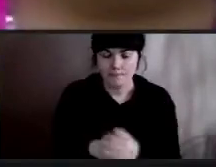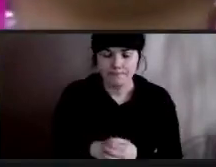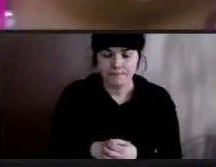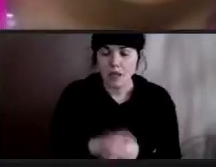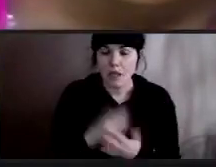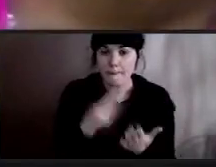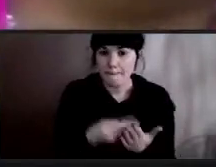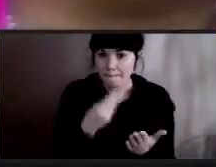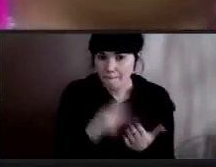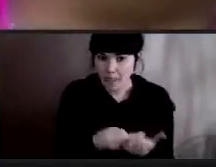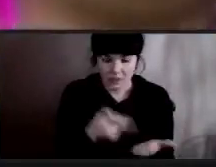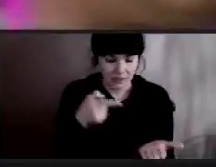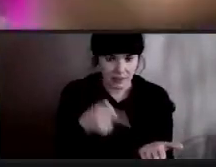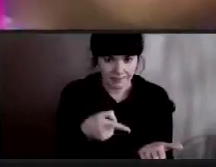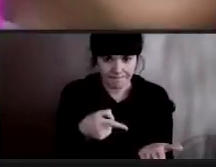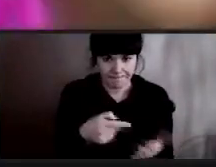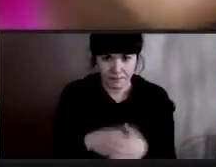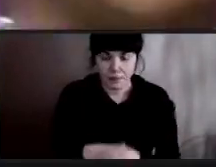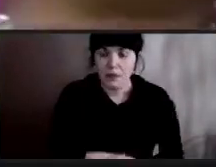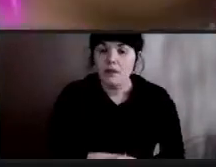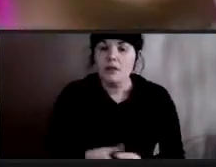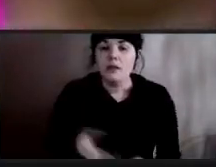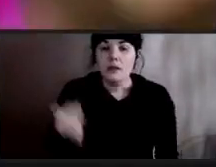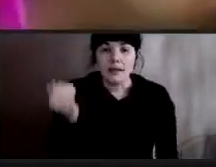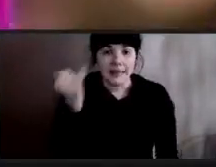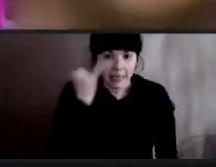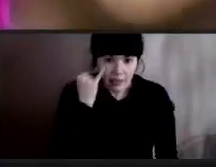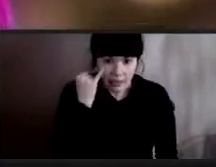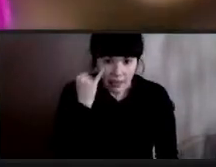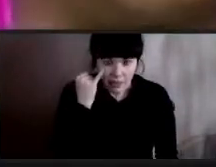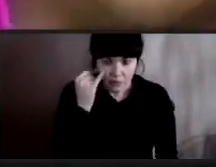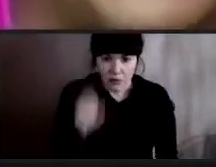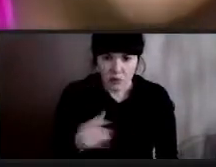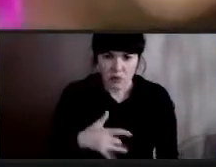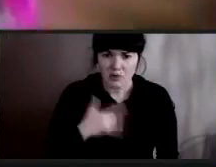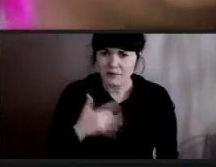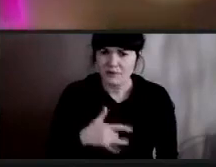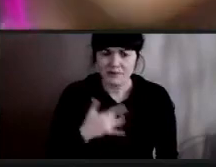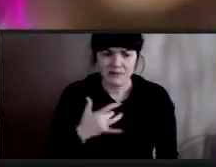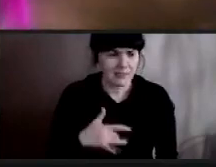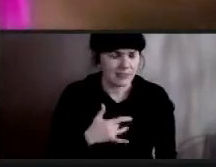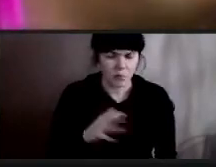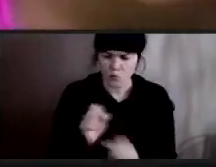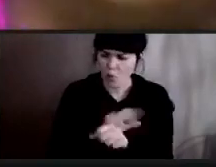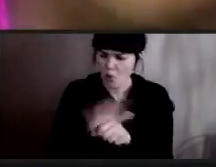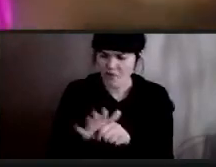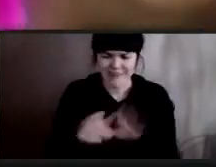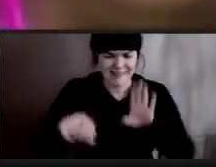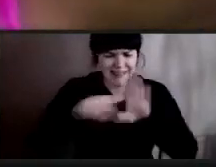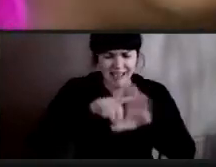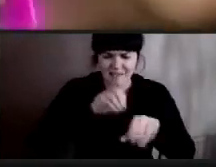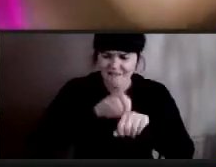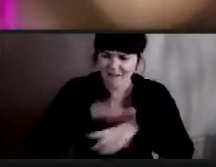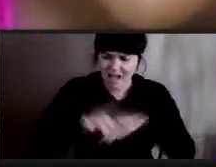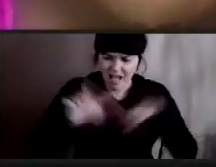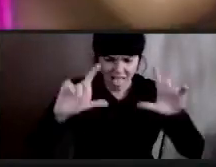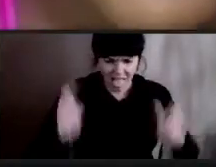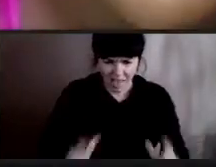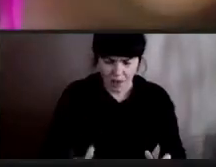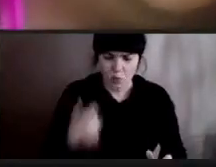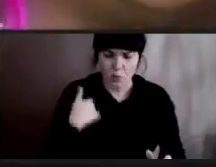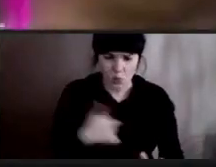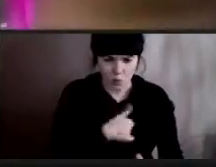impacted your building to make it safer for kids to come back, we hear a lot of schools talking about the filtration